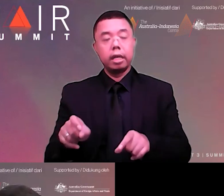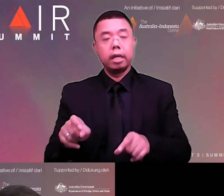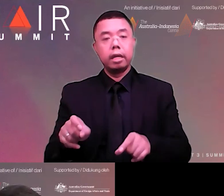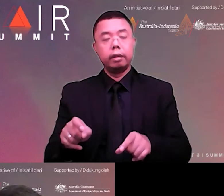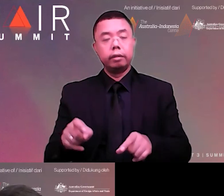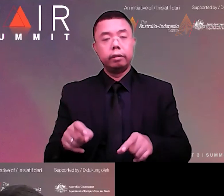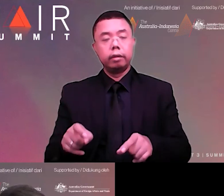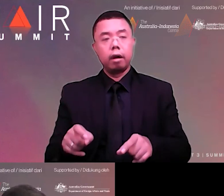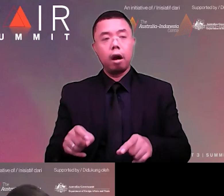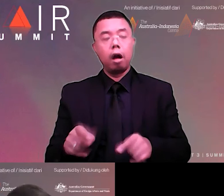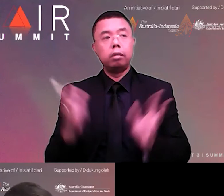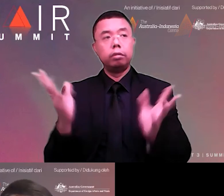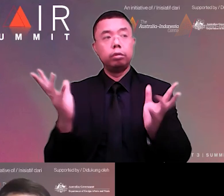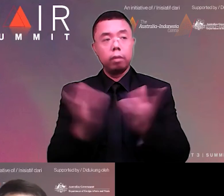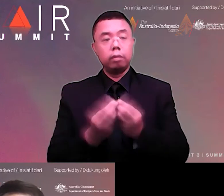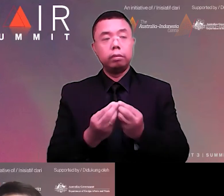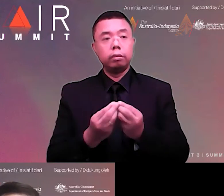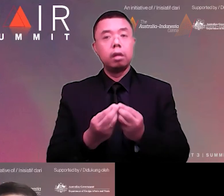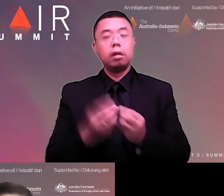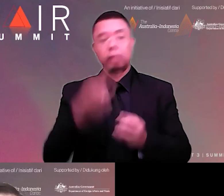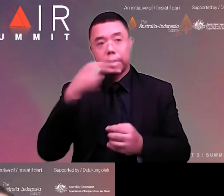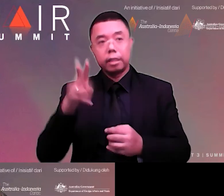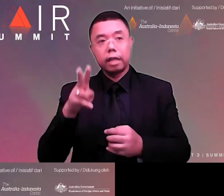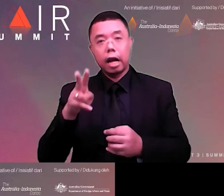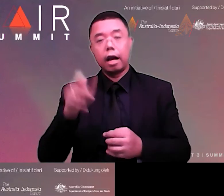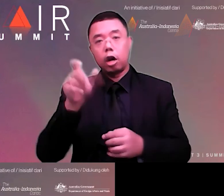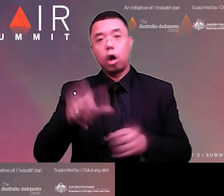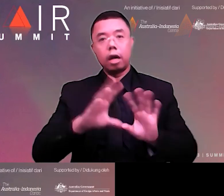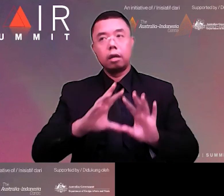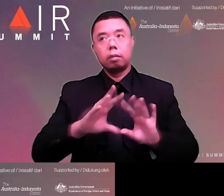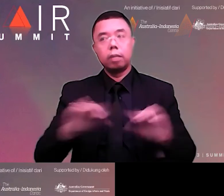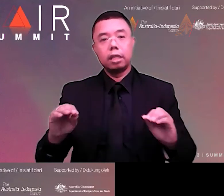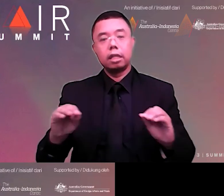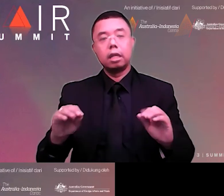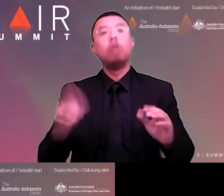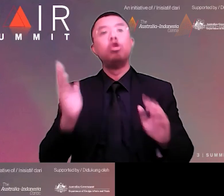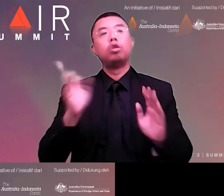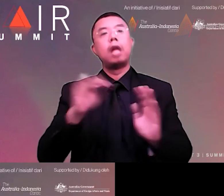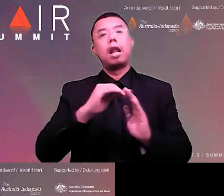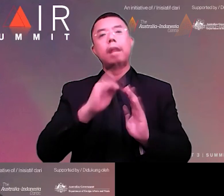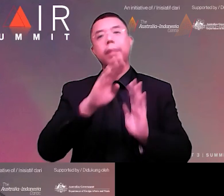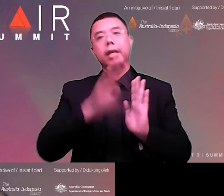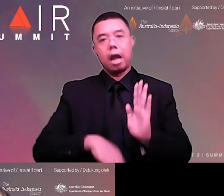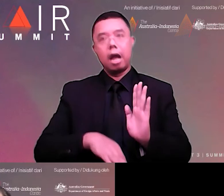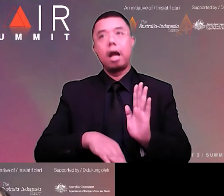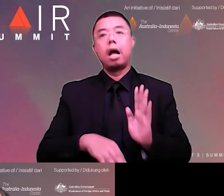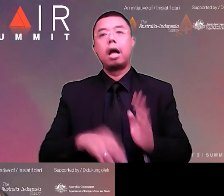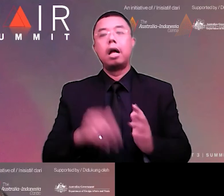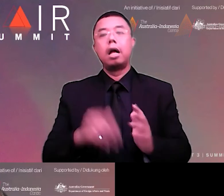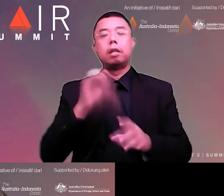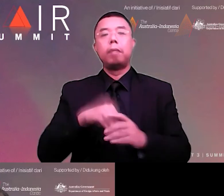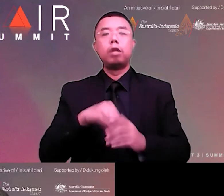framework. And households have rebounded more quickly as social protection